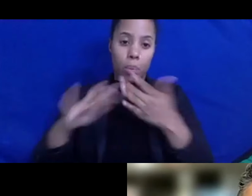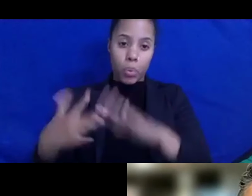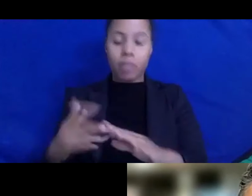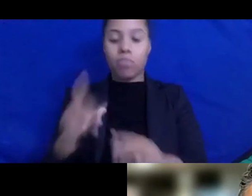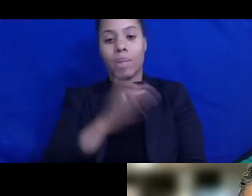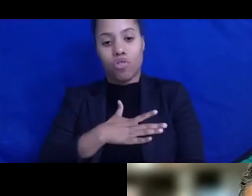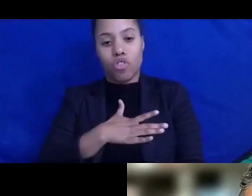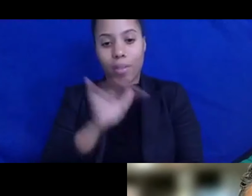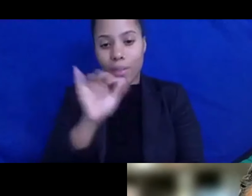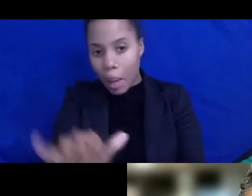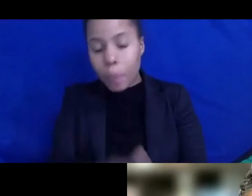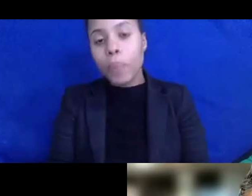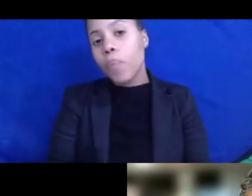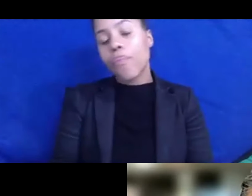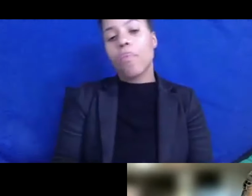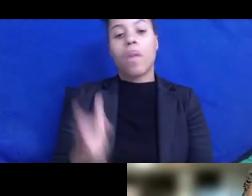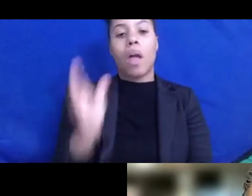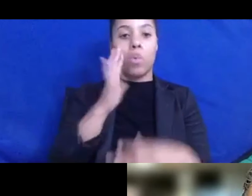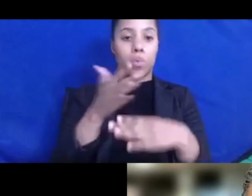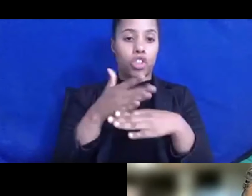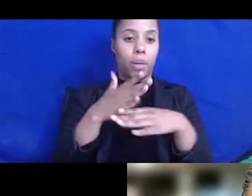to share my screen.